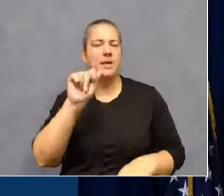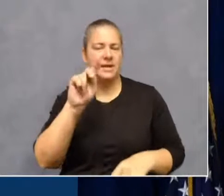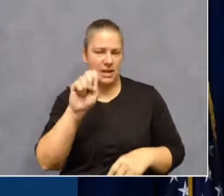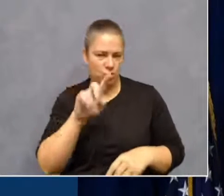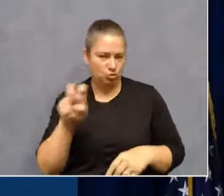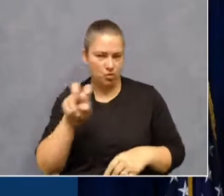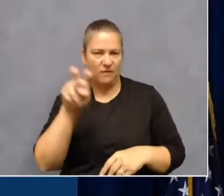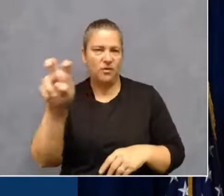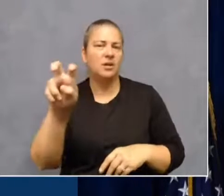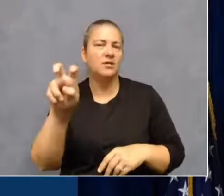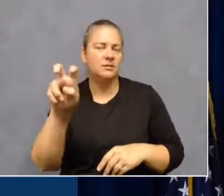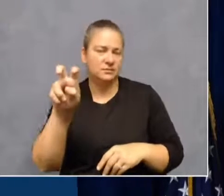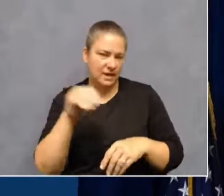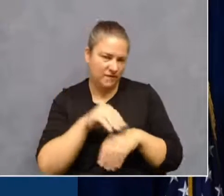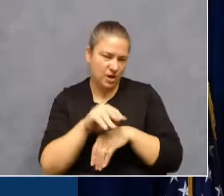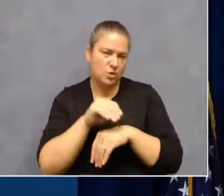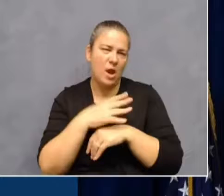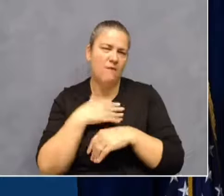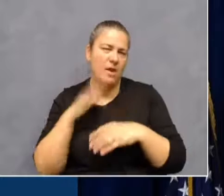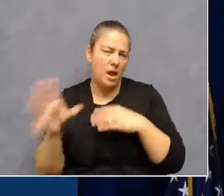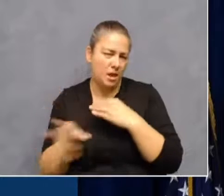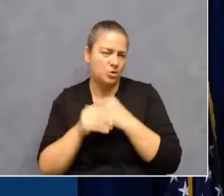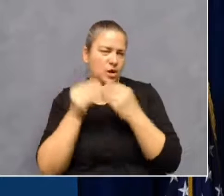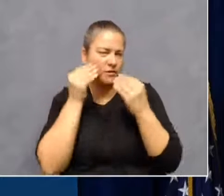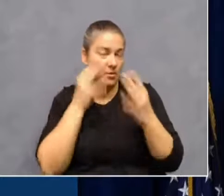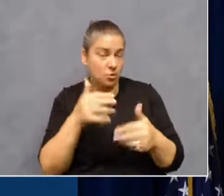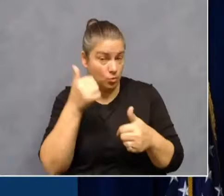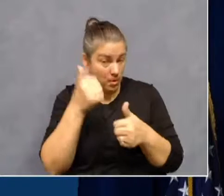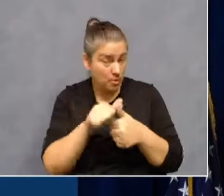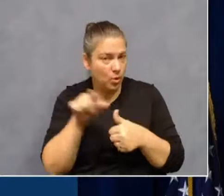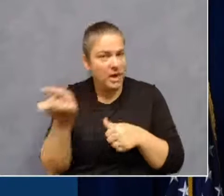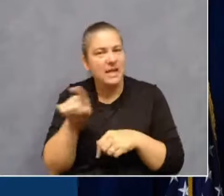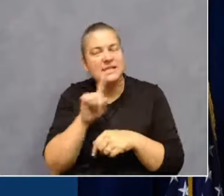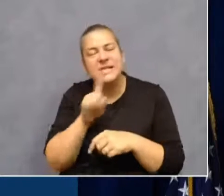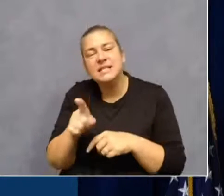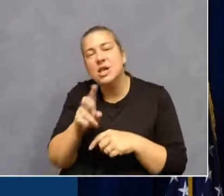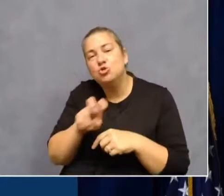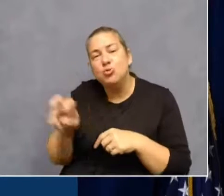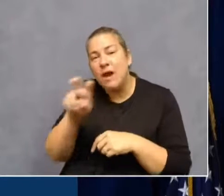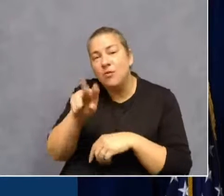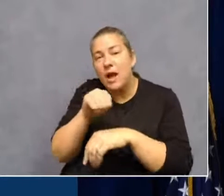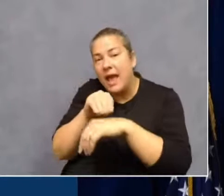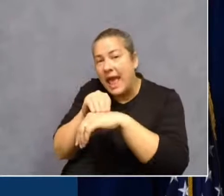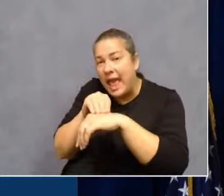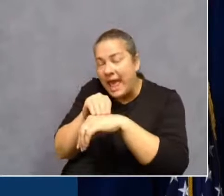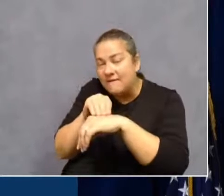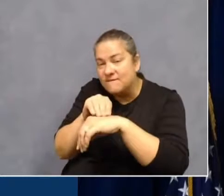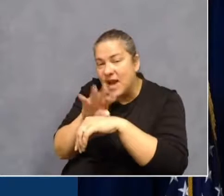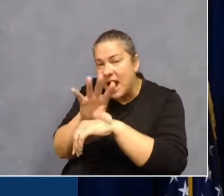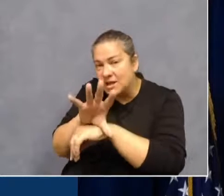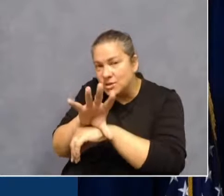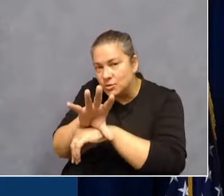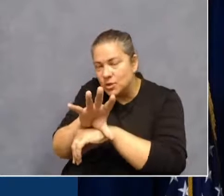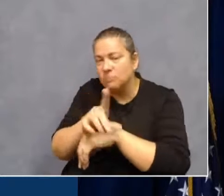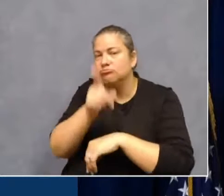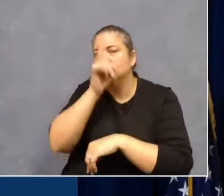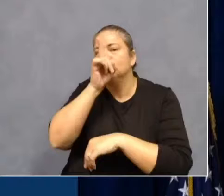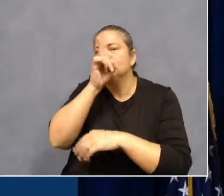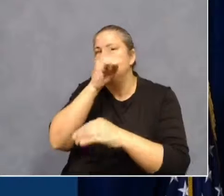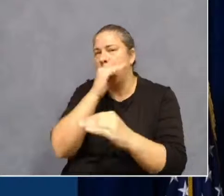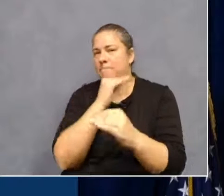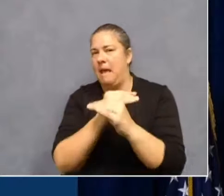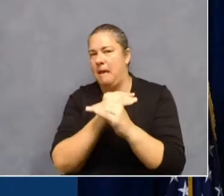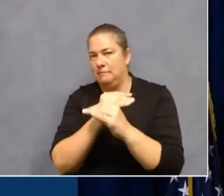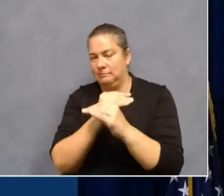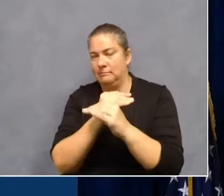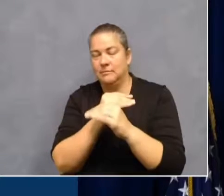extra information on there. Remember, it is an advisory. It is not a ban. And so, for instance, if you are on